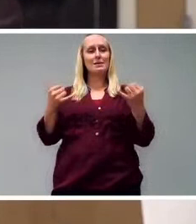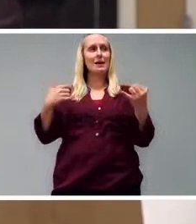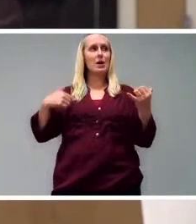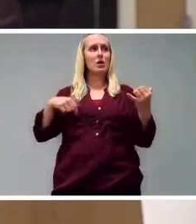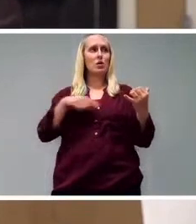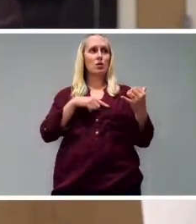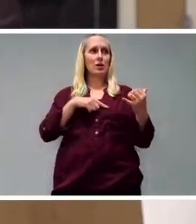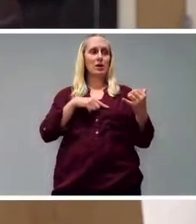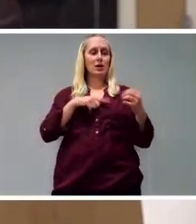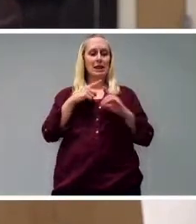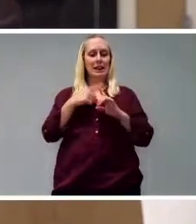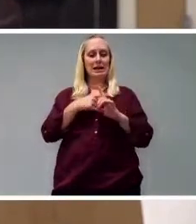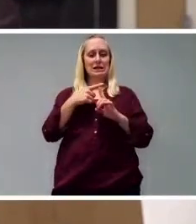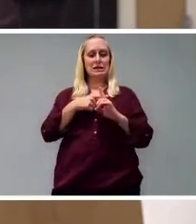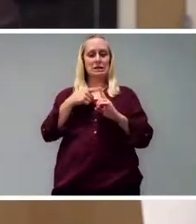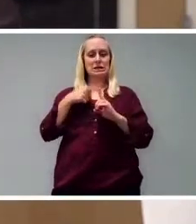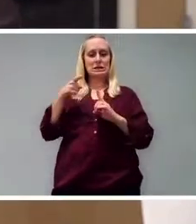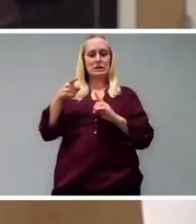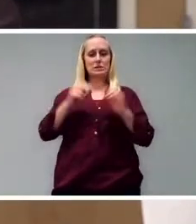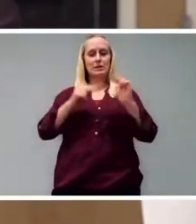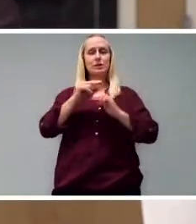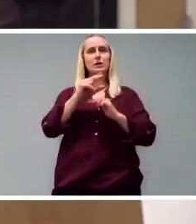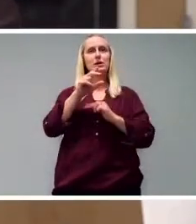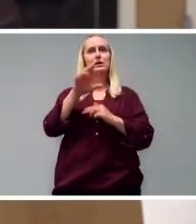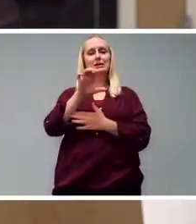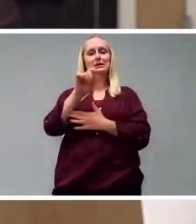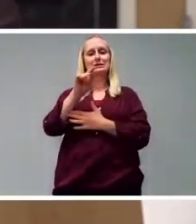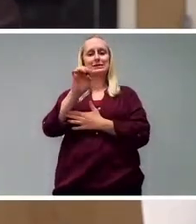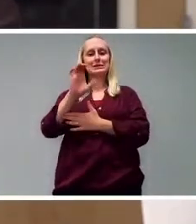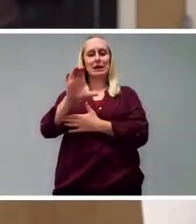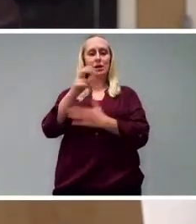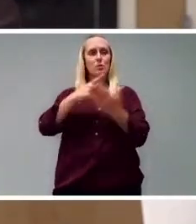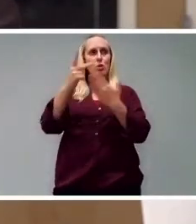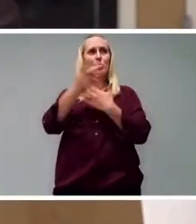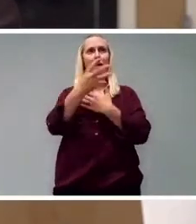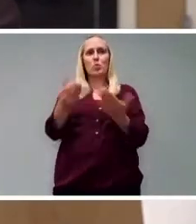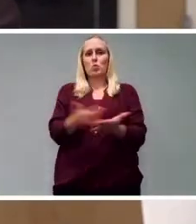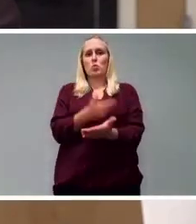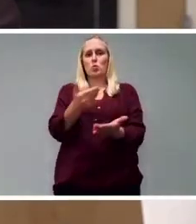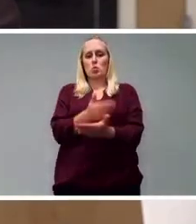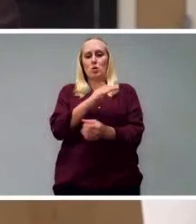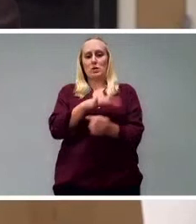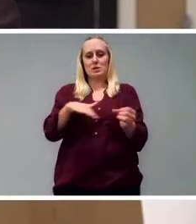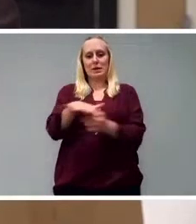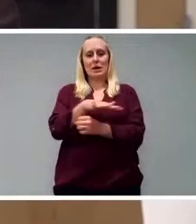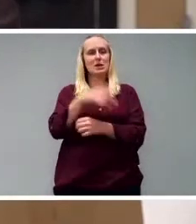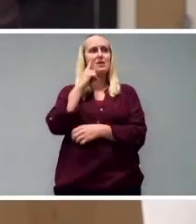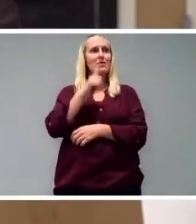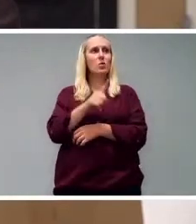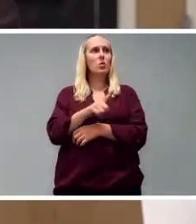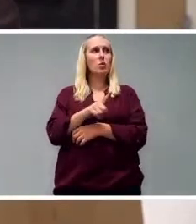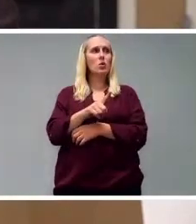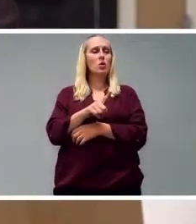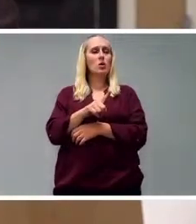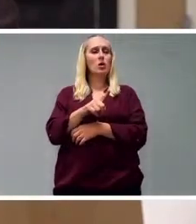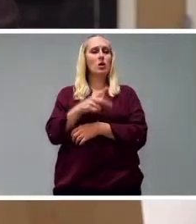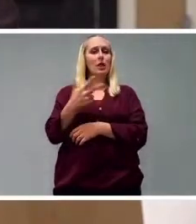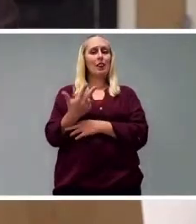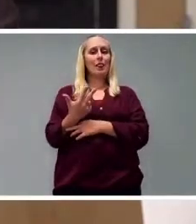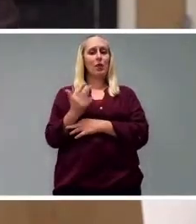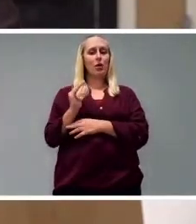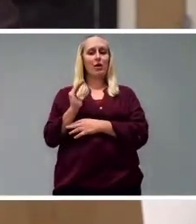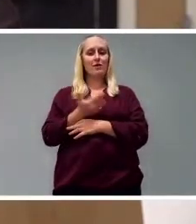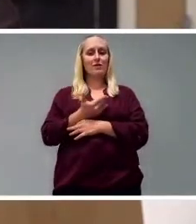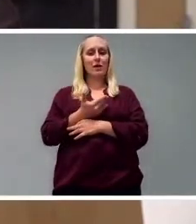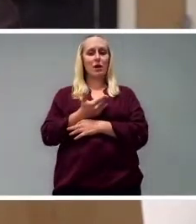10 CTE programs and a phenomenal new space for the location of three of our community